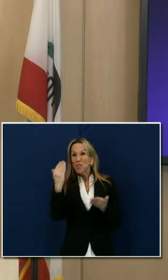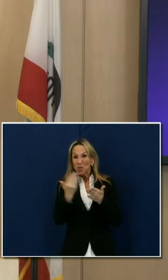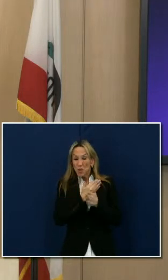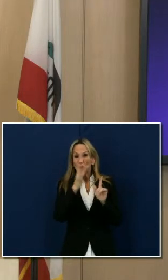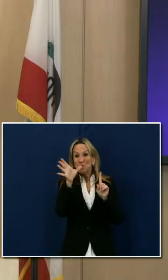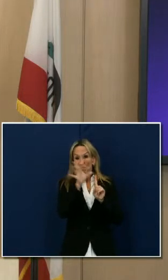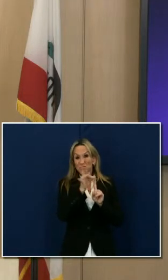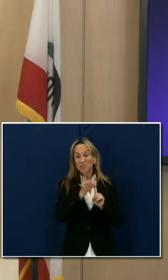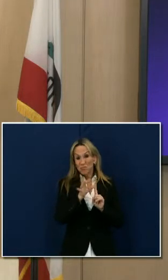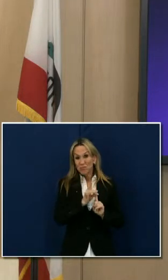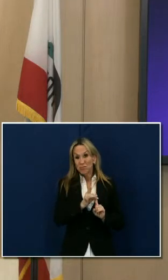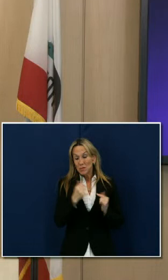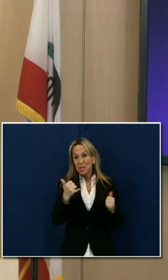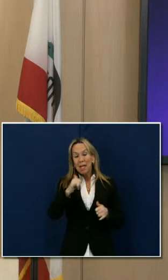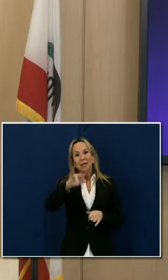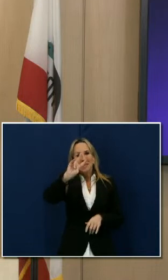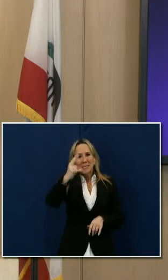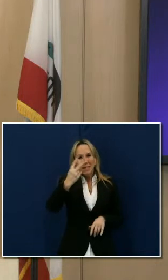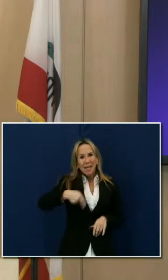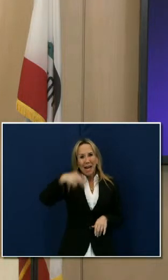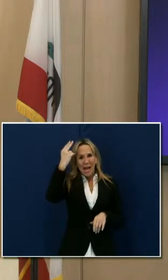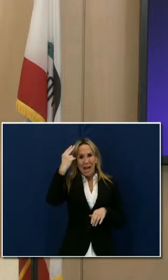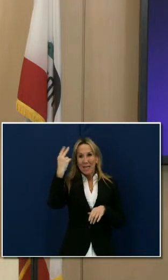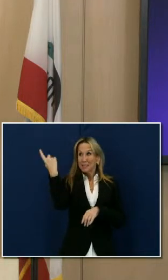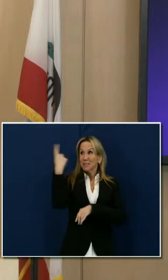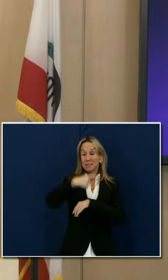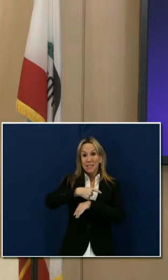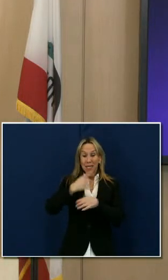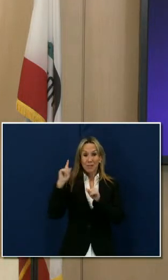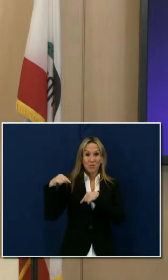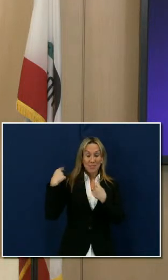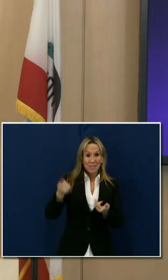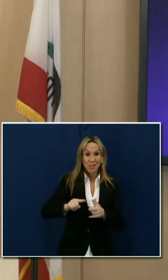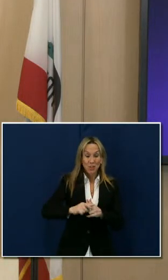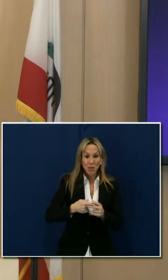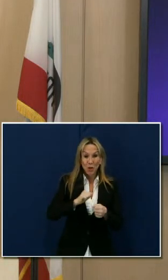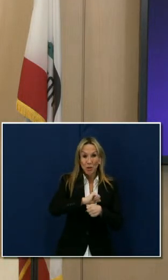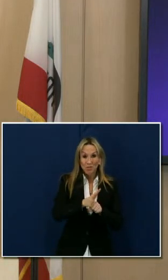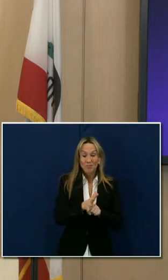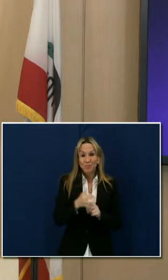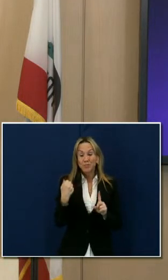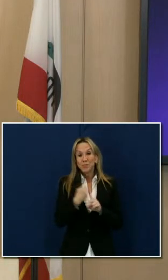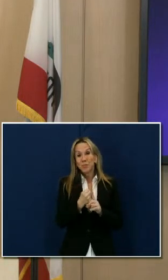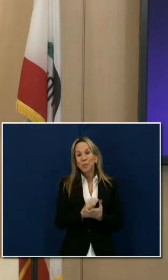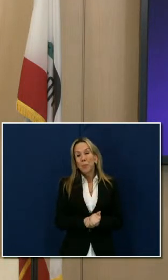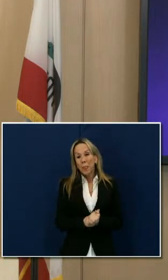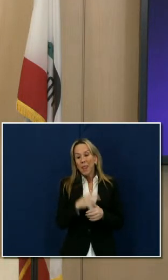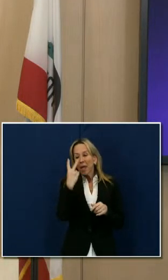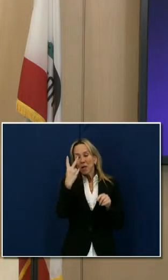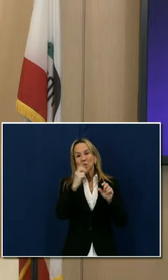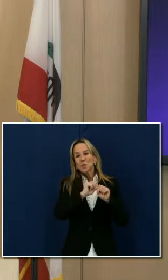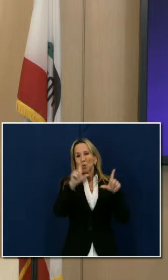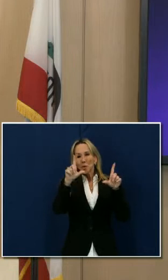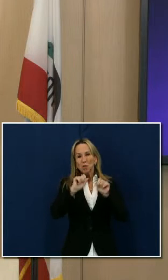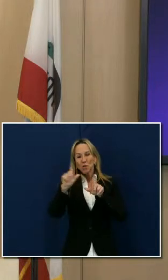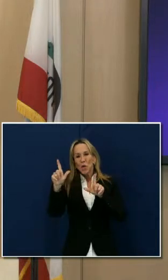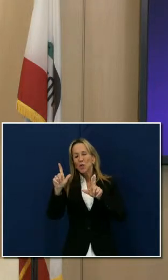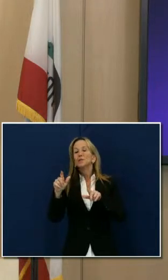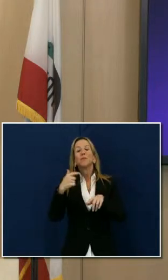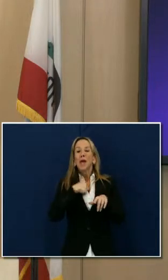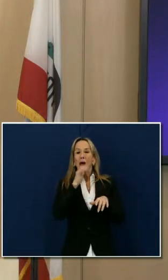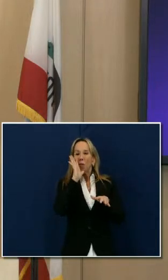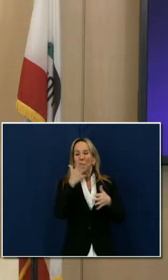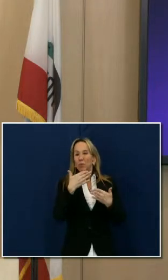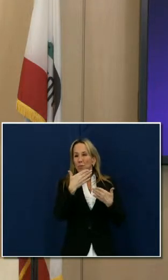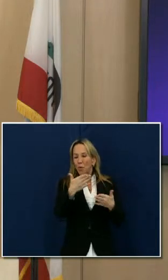cases, our second highest total to date of the pandemic. The two charts I do want to share with you, and all of our normal information will be available on the